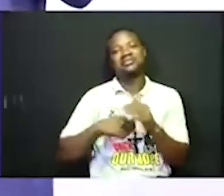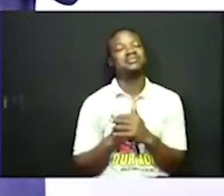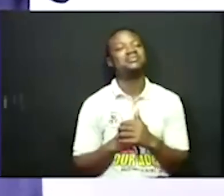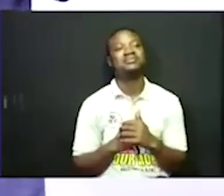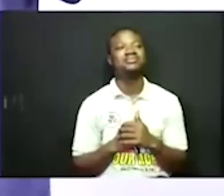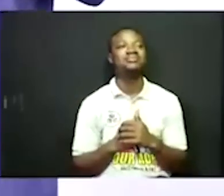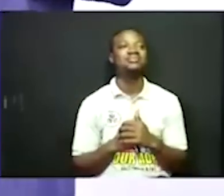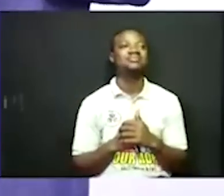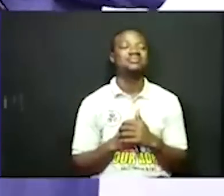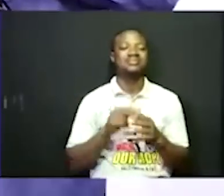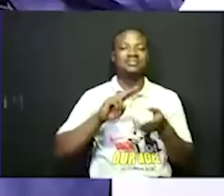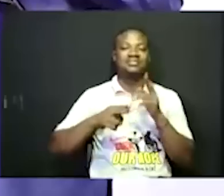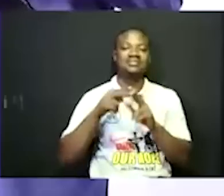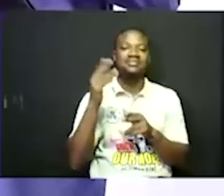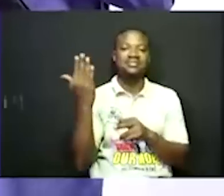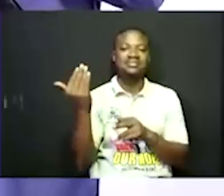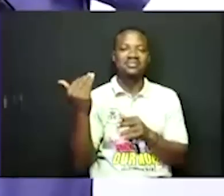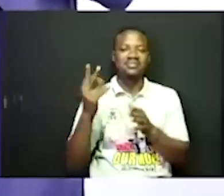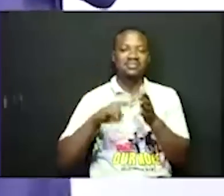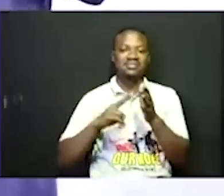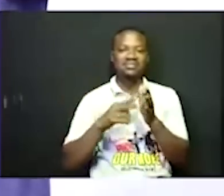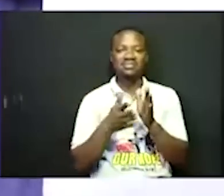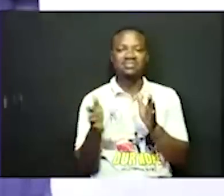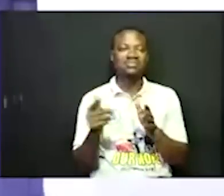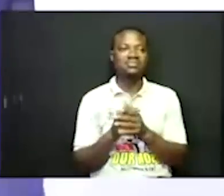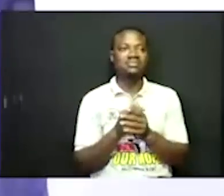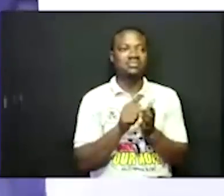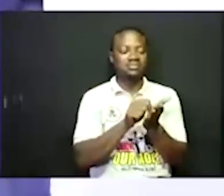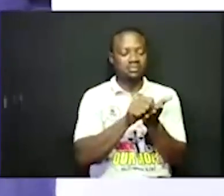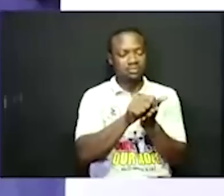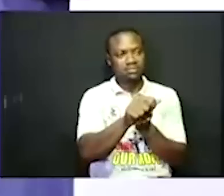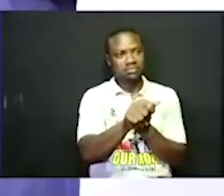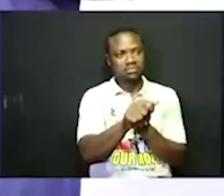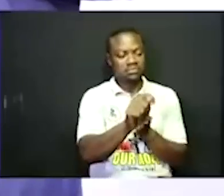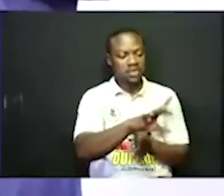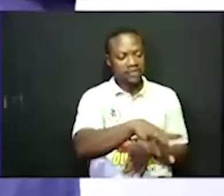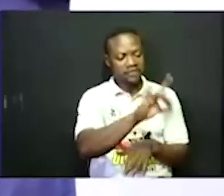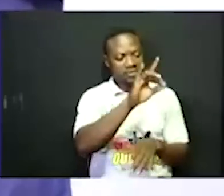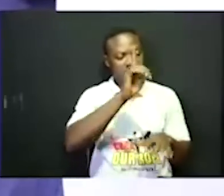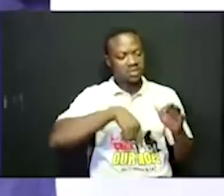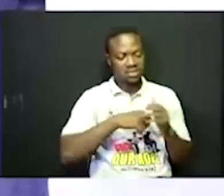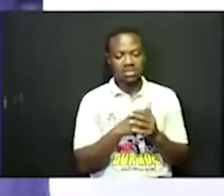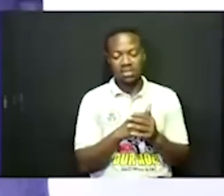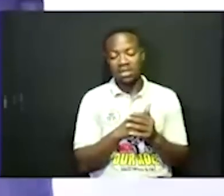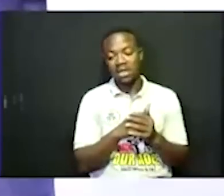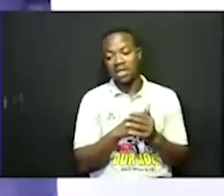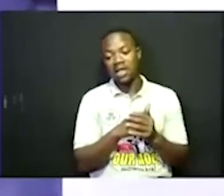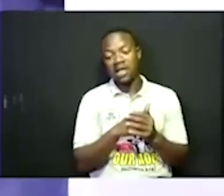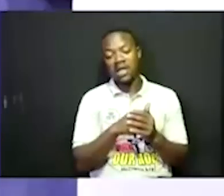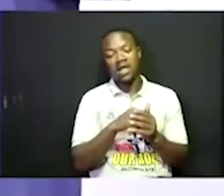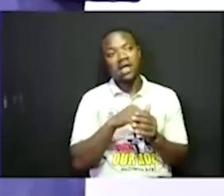15 says this. Truth is nowhere to be found, and whoever shuns